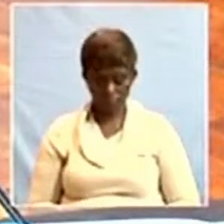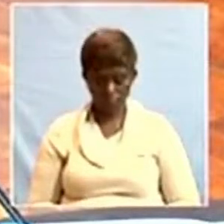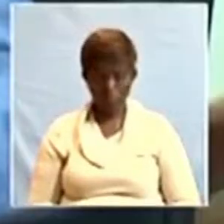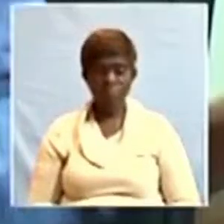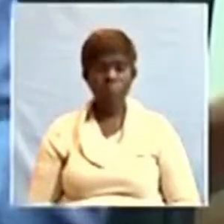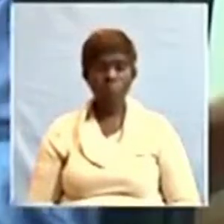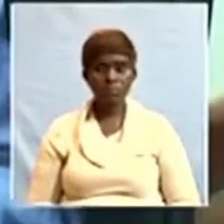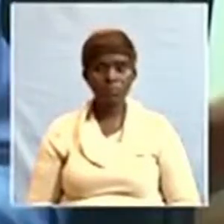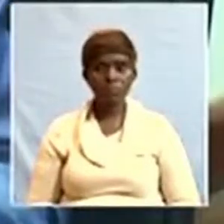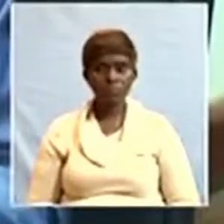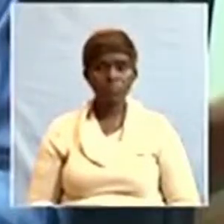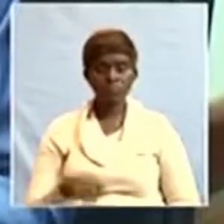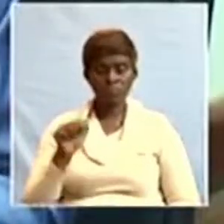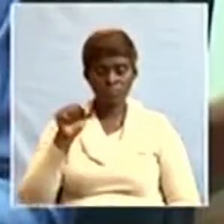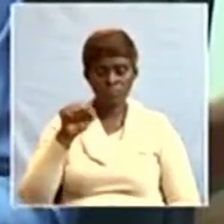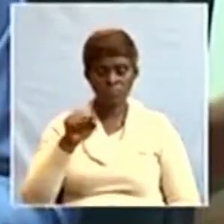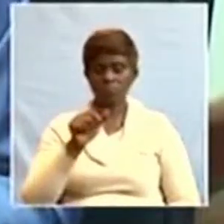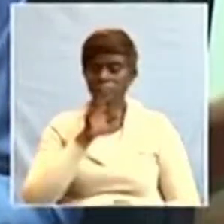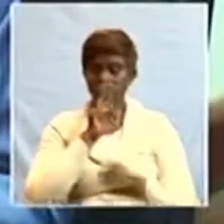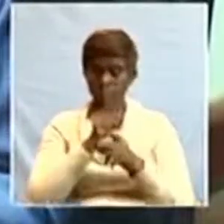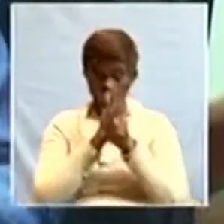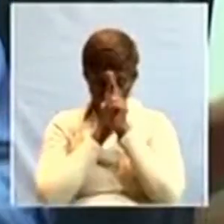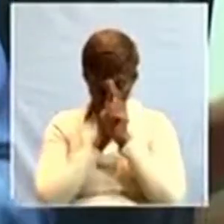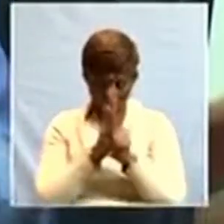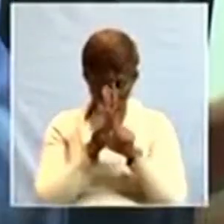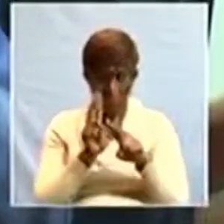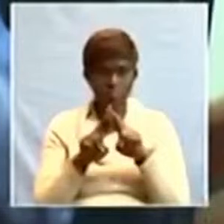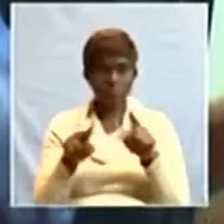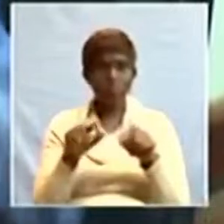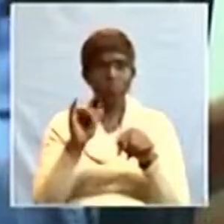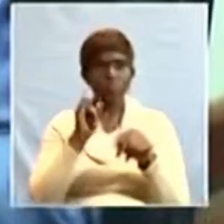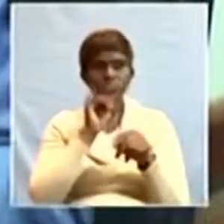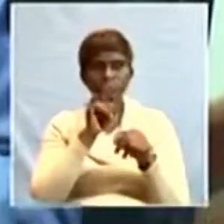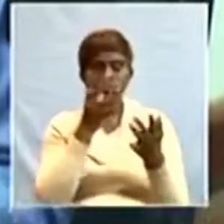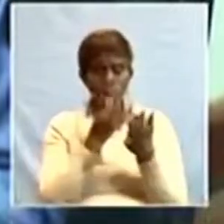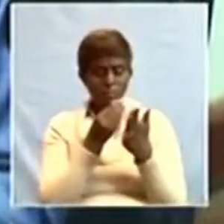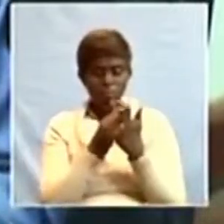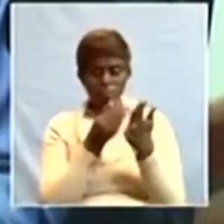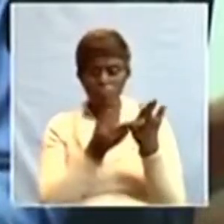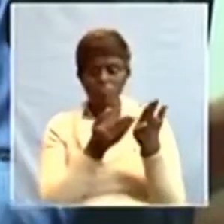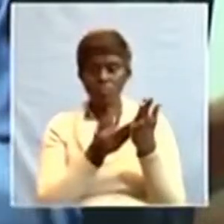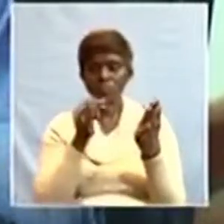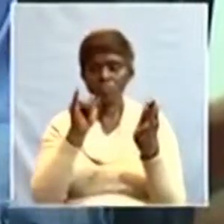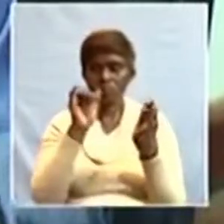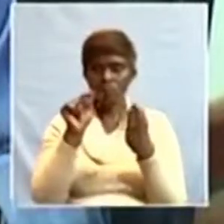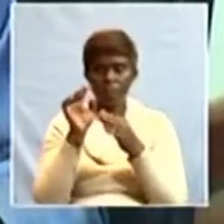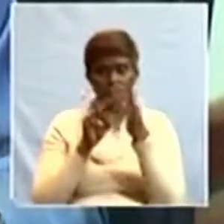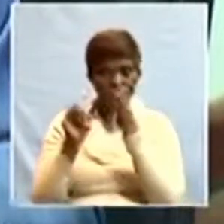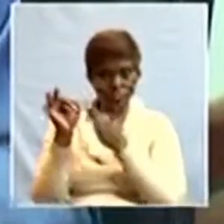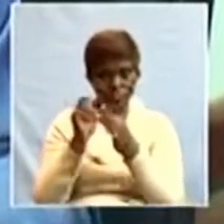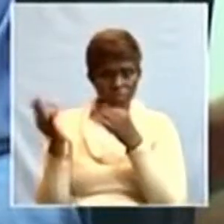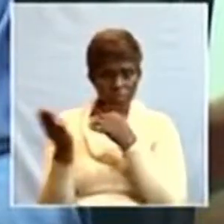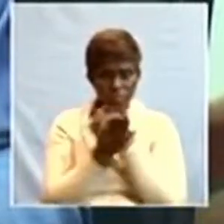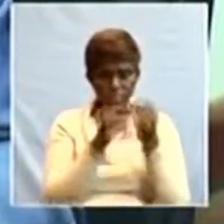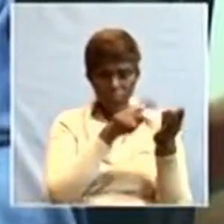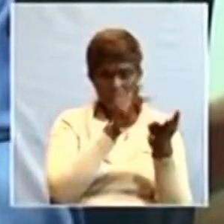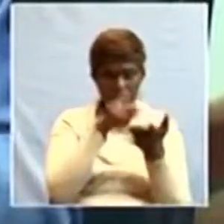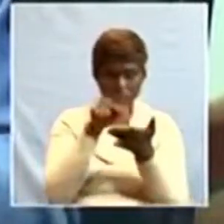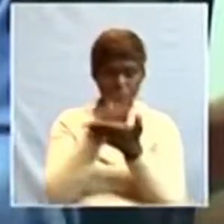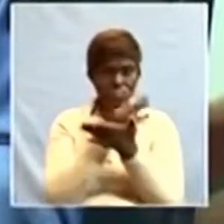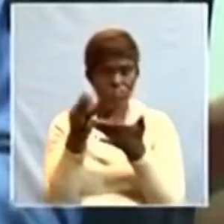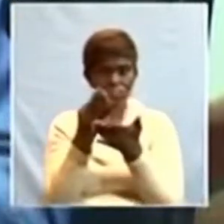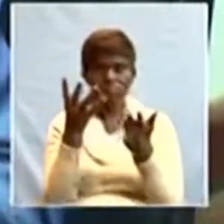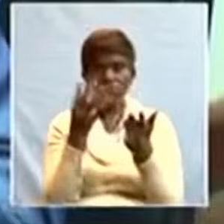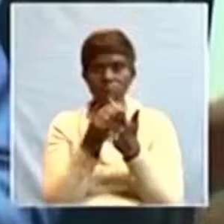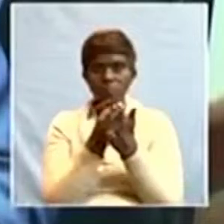Yes, Honorable Chair. Actually, the monies, as the IT specialist explained, if the payments fail, the